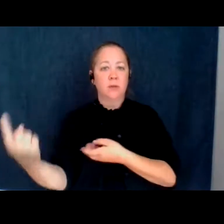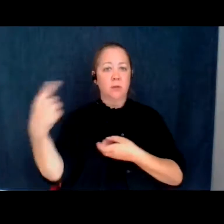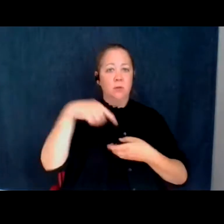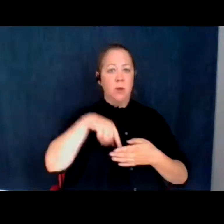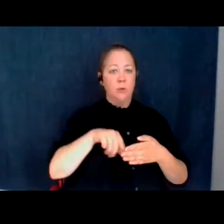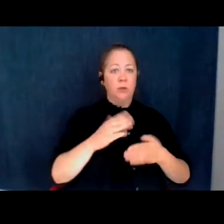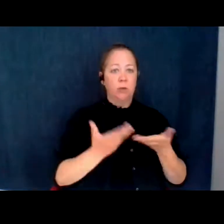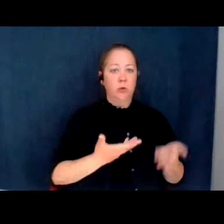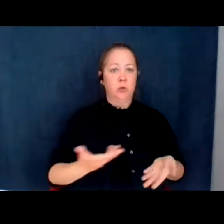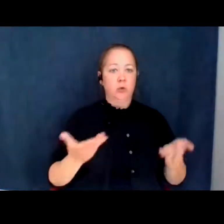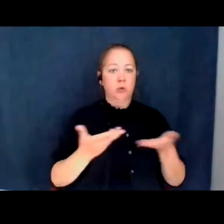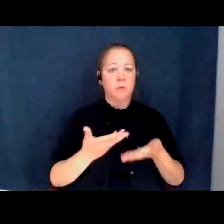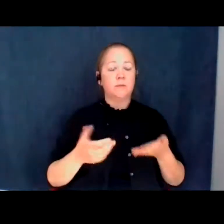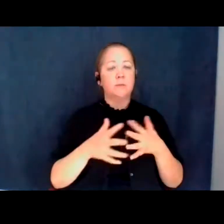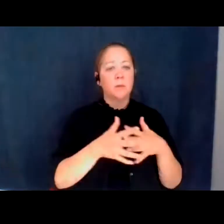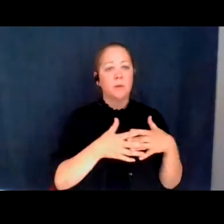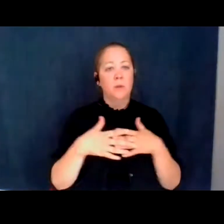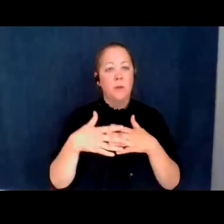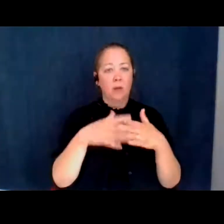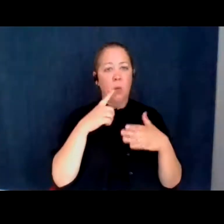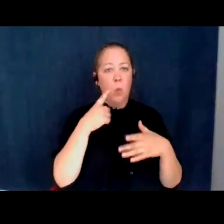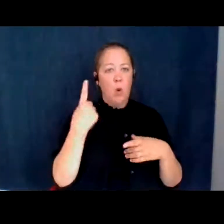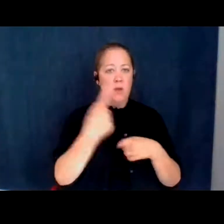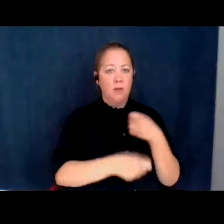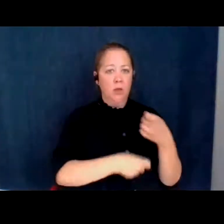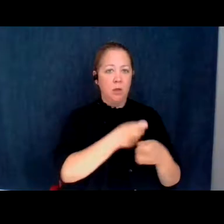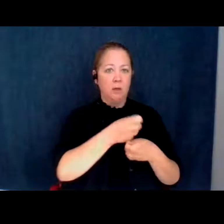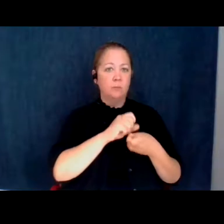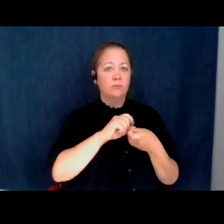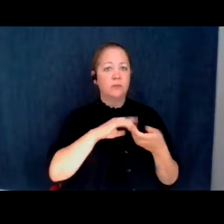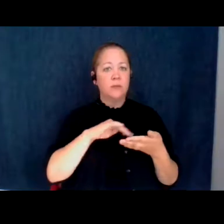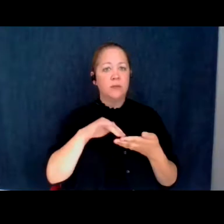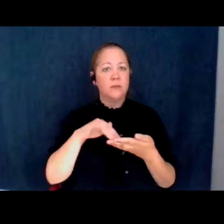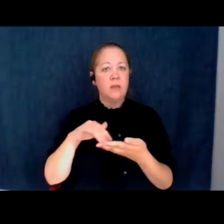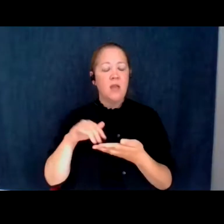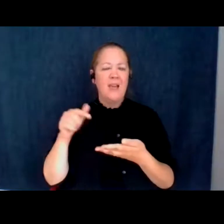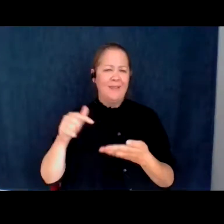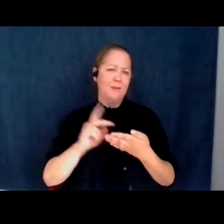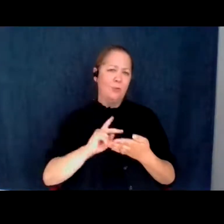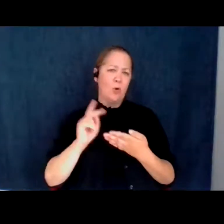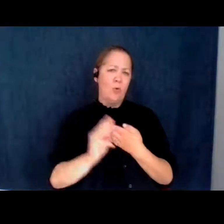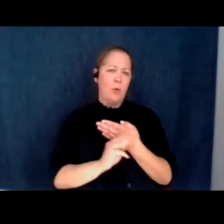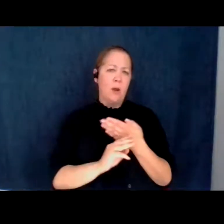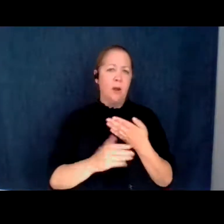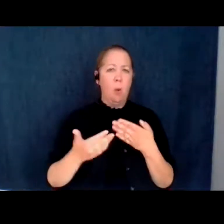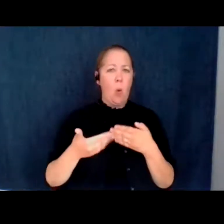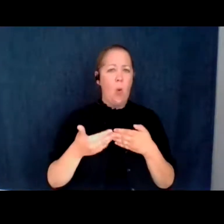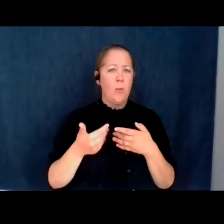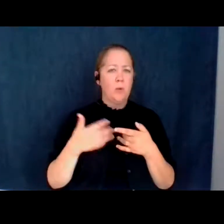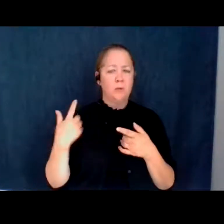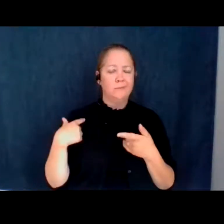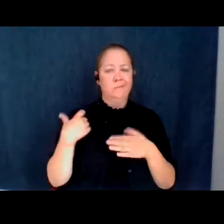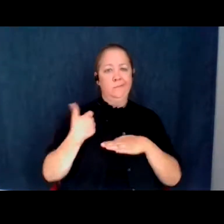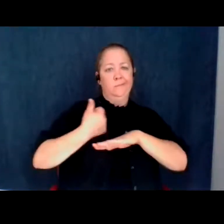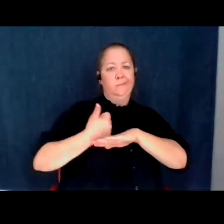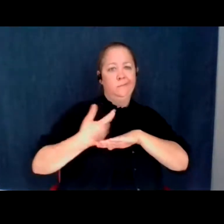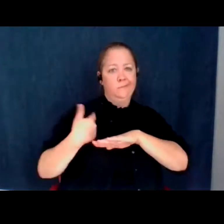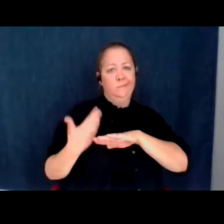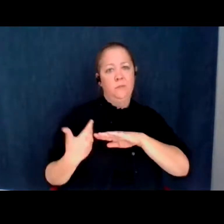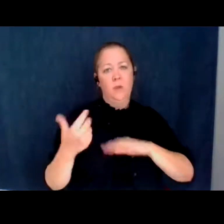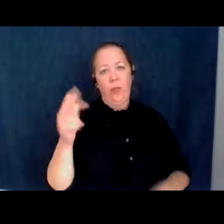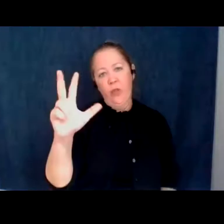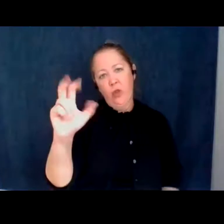school. And these programs have been around for almost 30 and almost 20 years, and they've always worked to